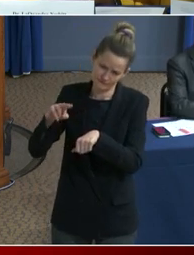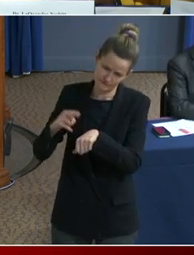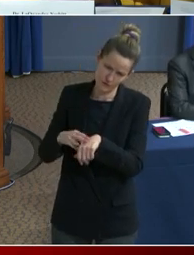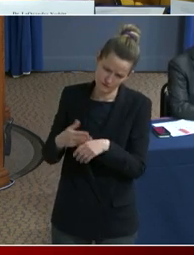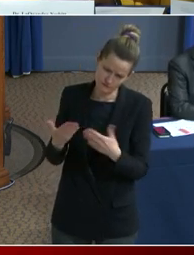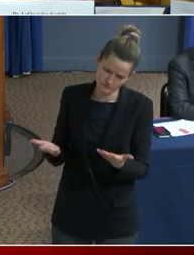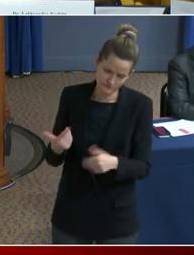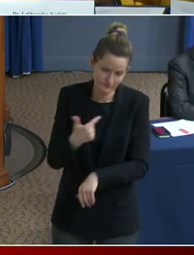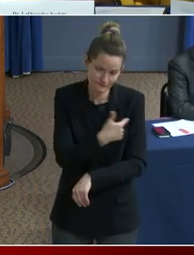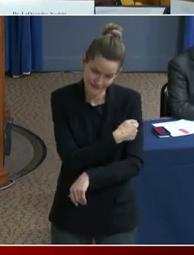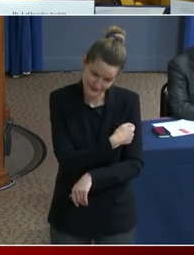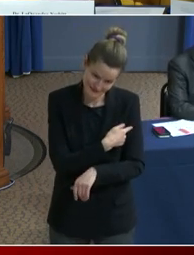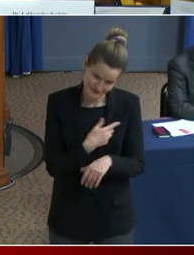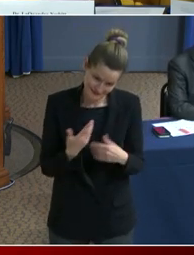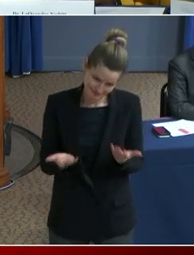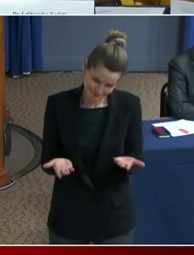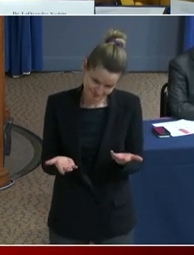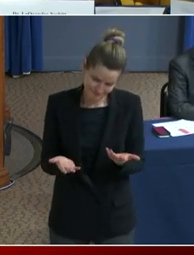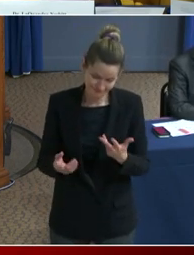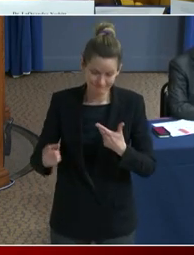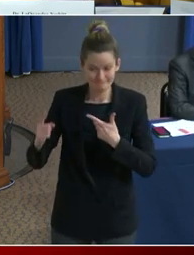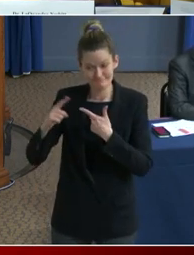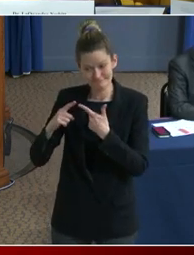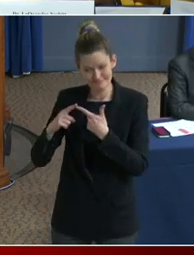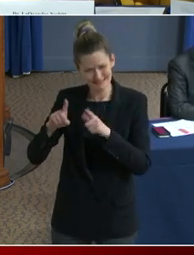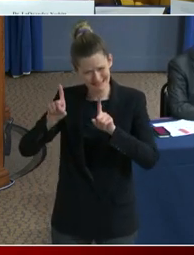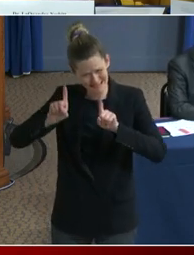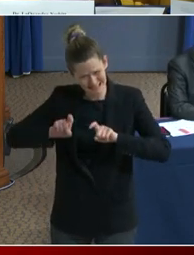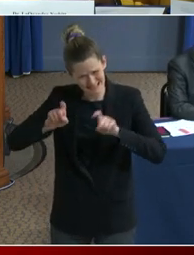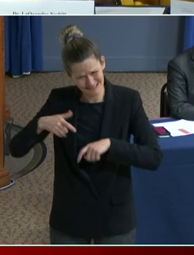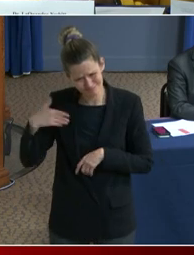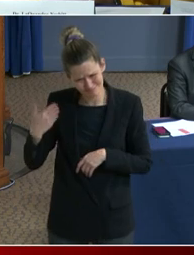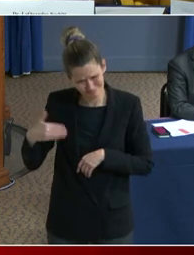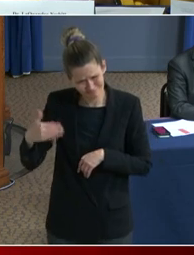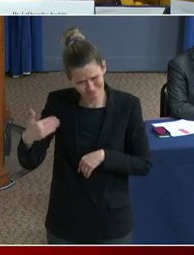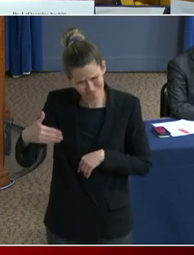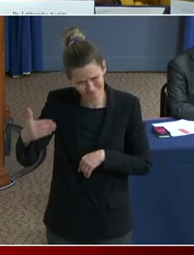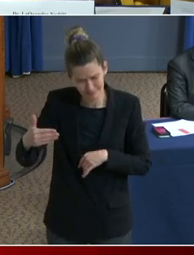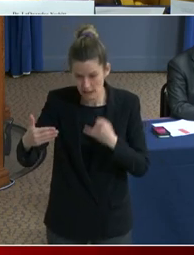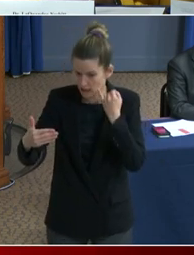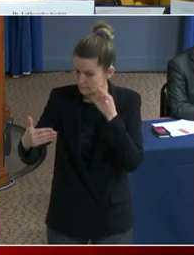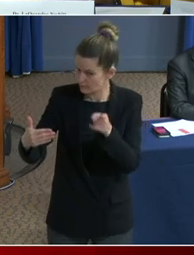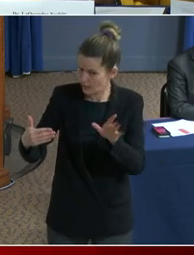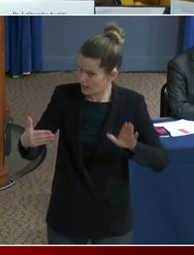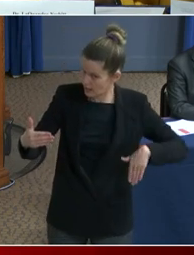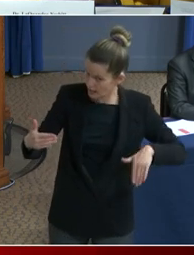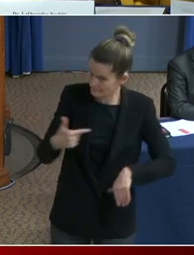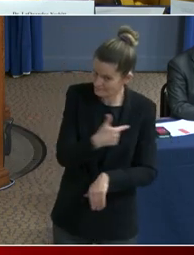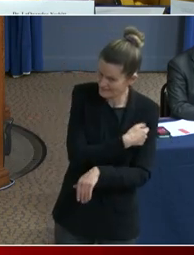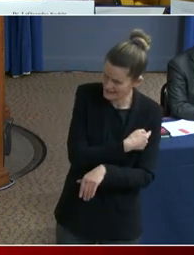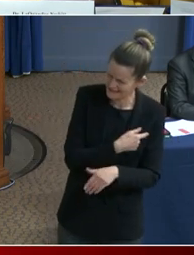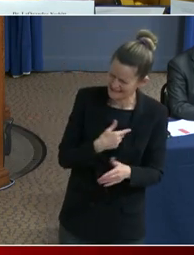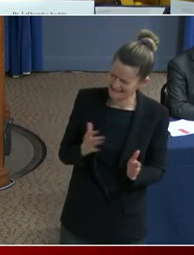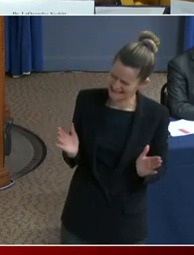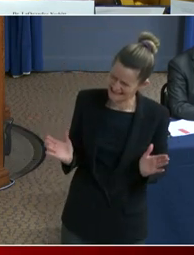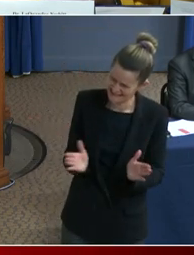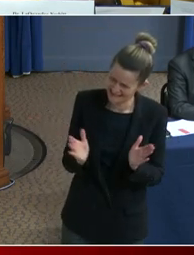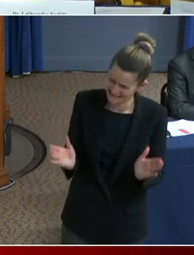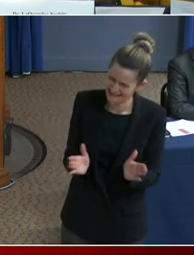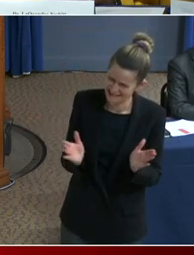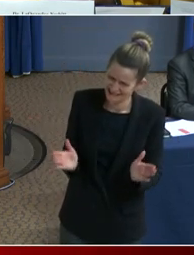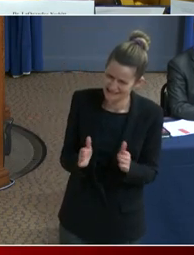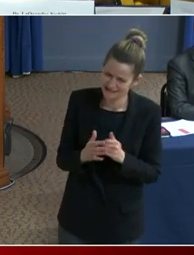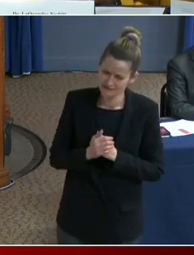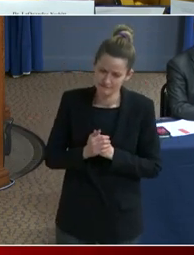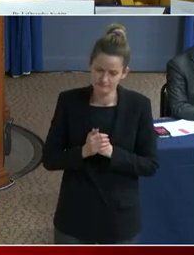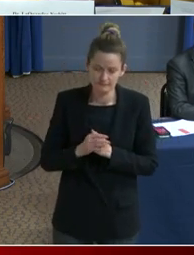continue to recommend vaccination. If you have not been vaccinated, we recommend that you do so. We recommend that you get your boosters